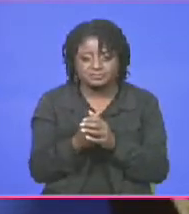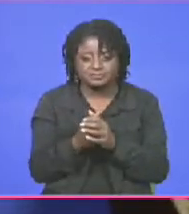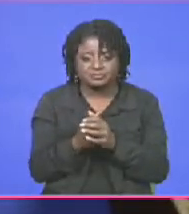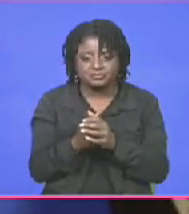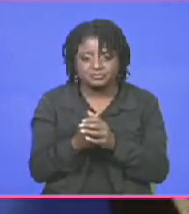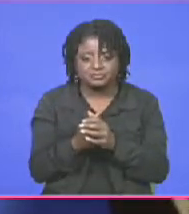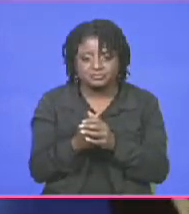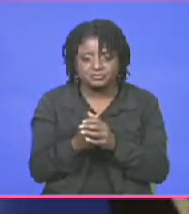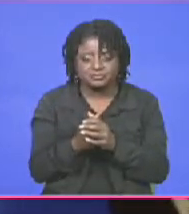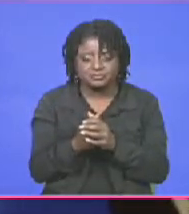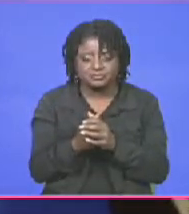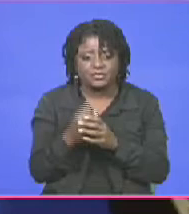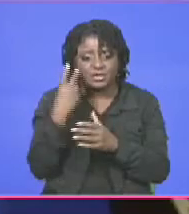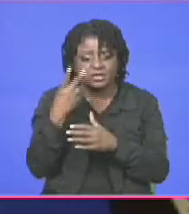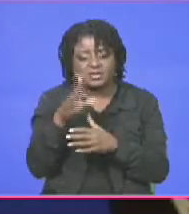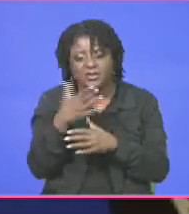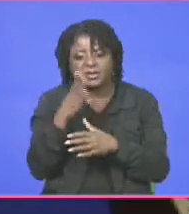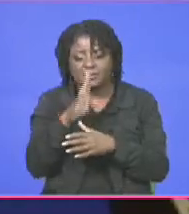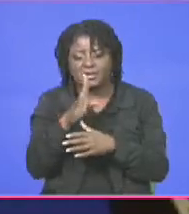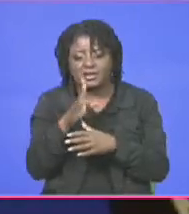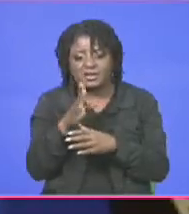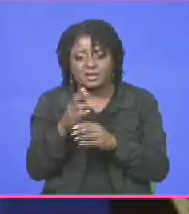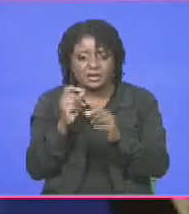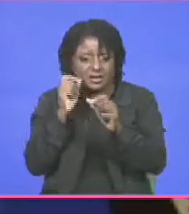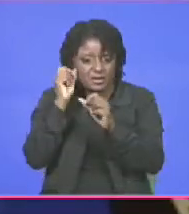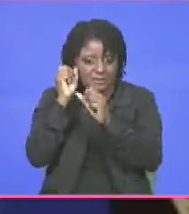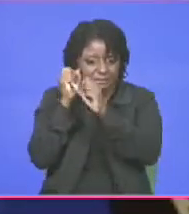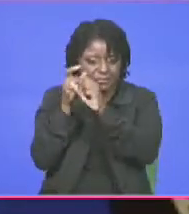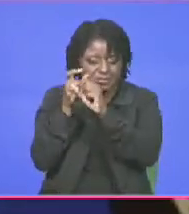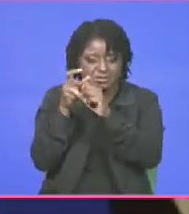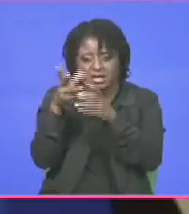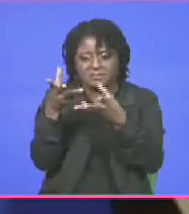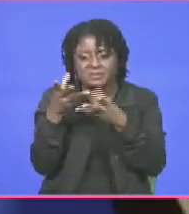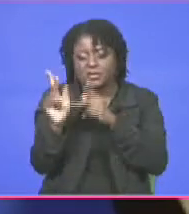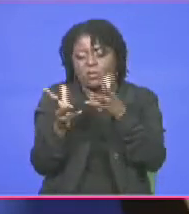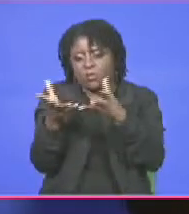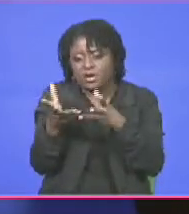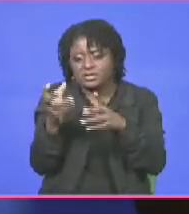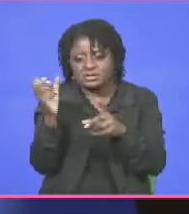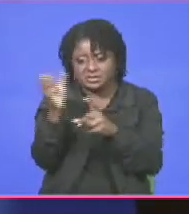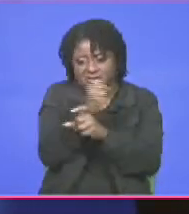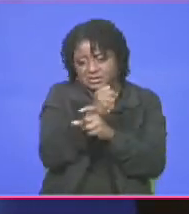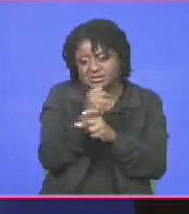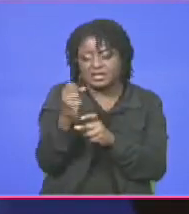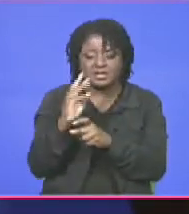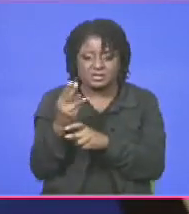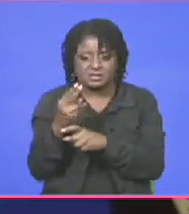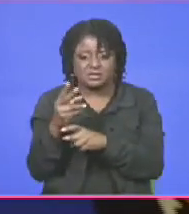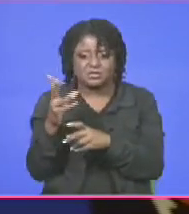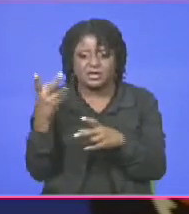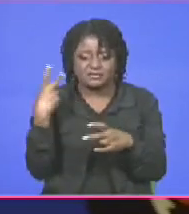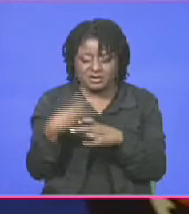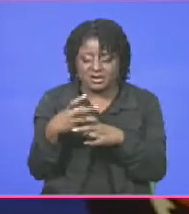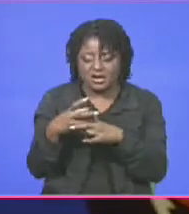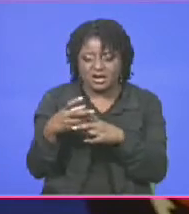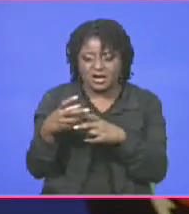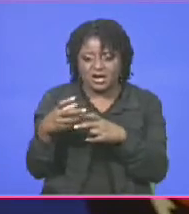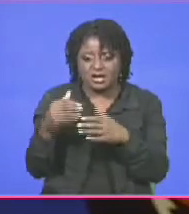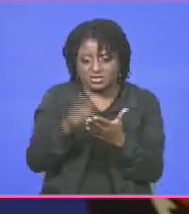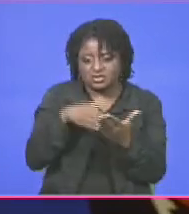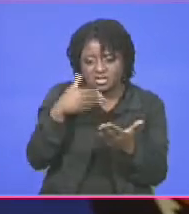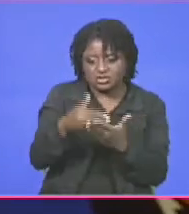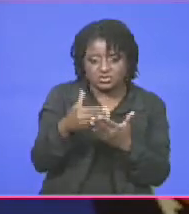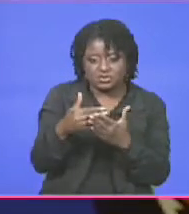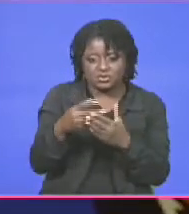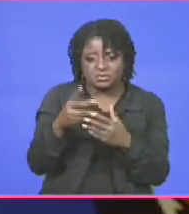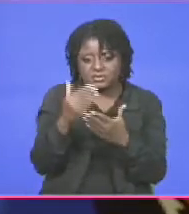seeing what we did right here. So there'll be a bullseye on us, which we like that. We got a tough schedule yet before we go to conference